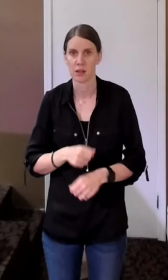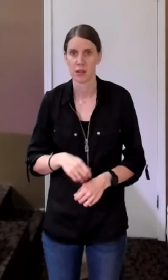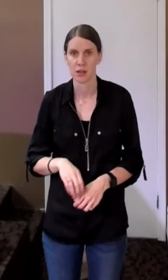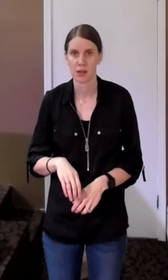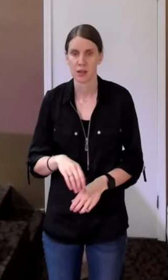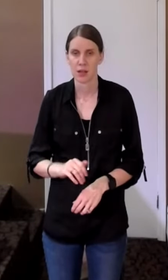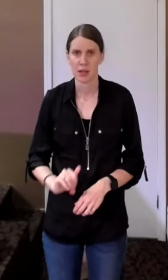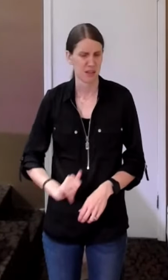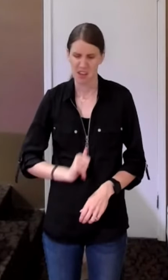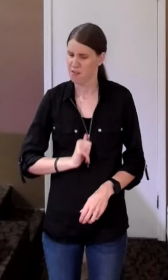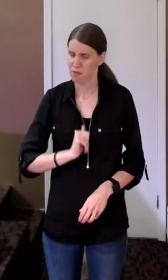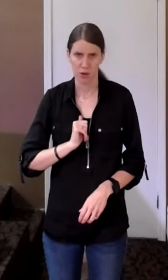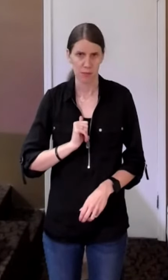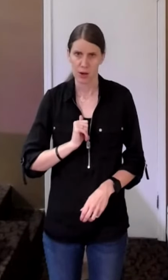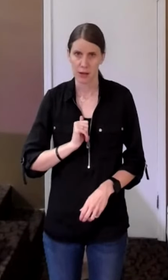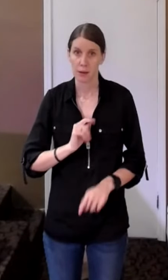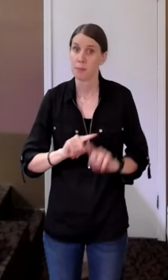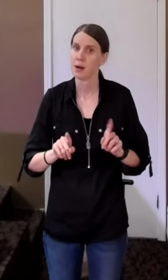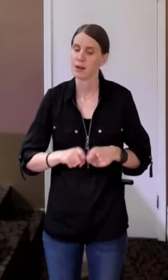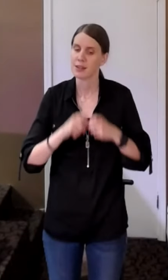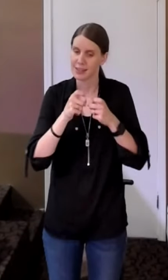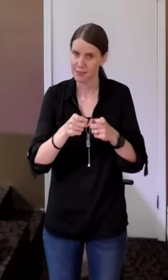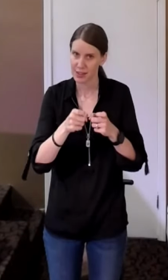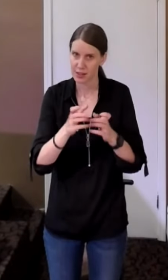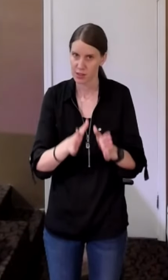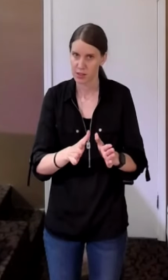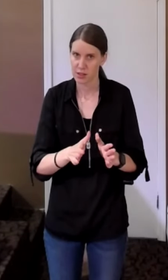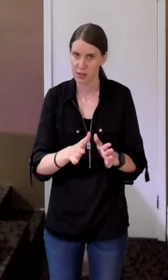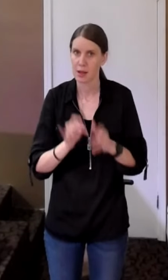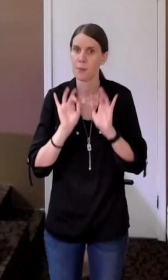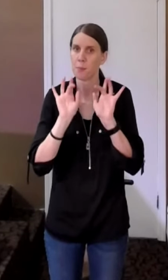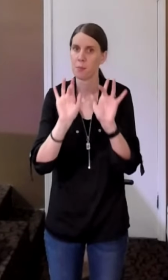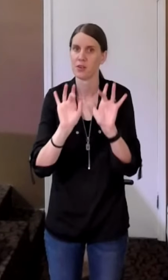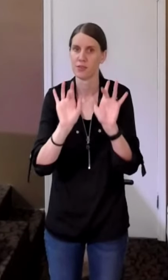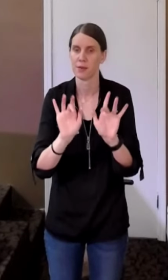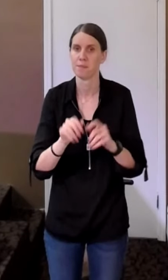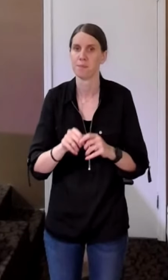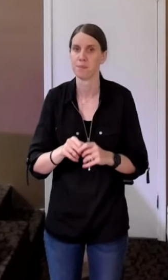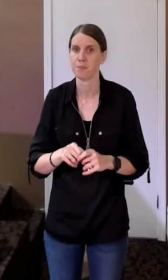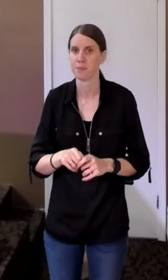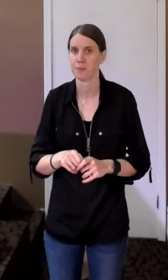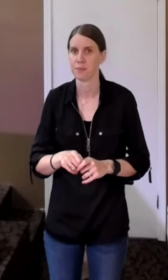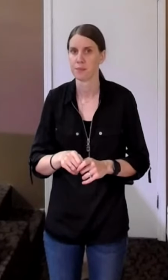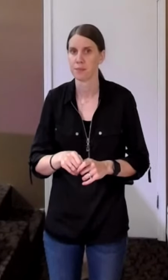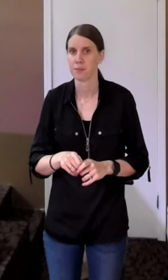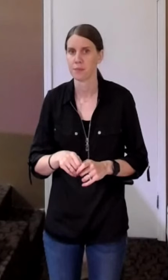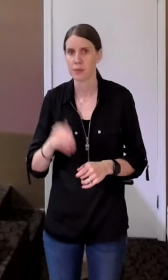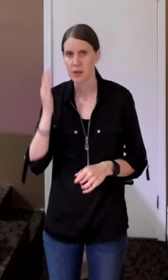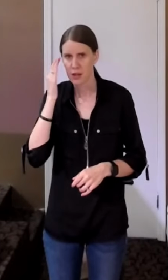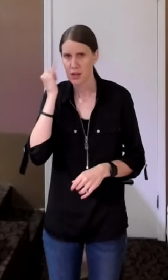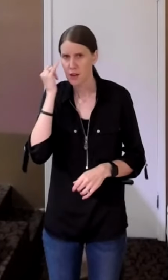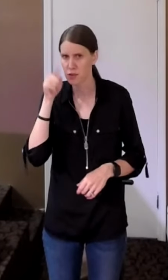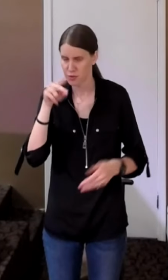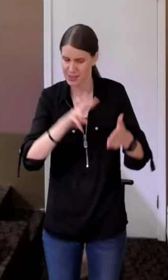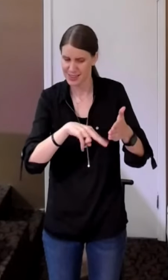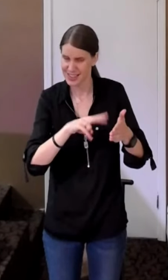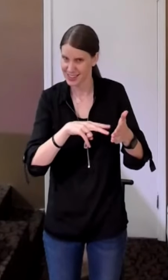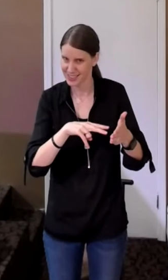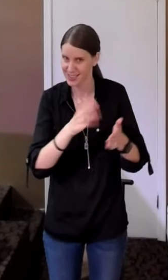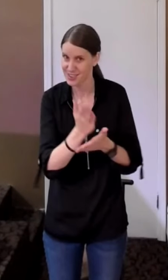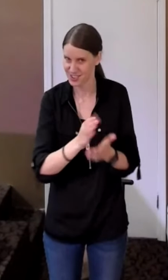unselfish, giving, and merciful. Now, if you recognize some of these attributes